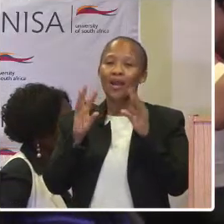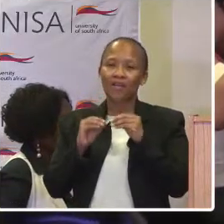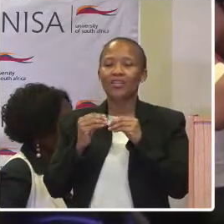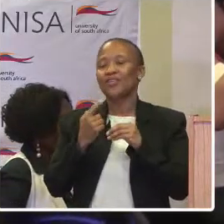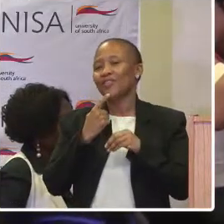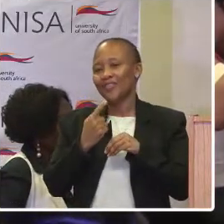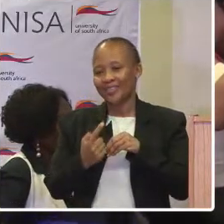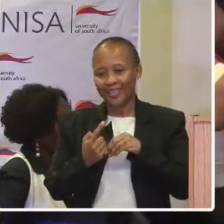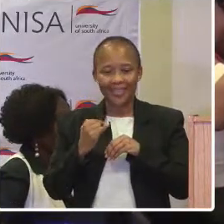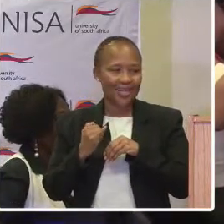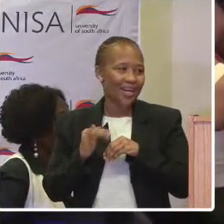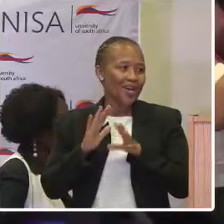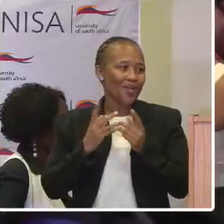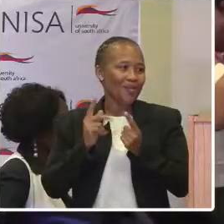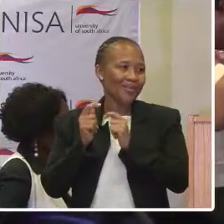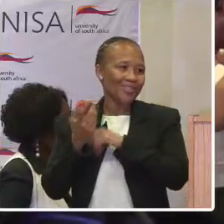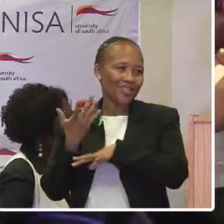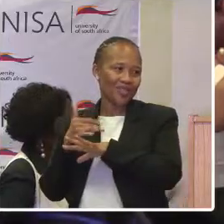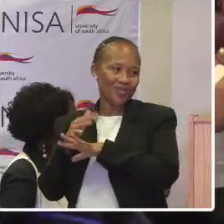into policy. Don't worry, we're safe.